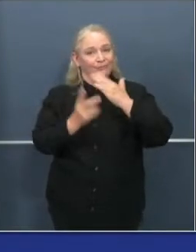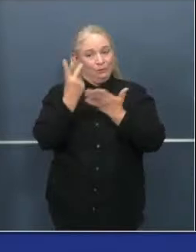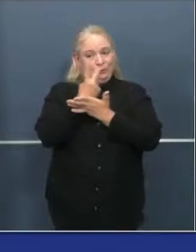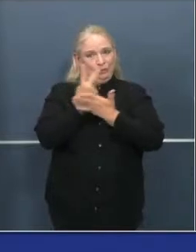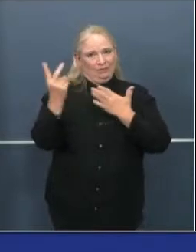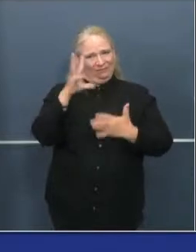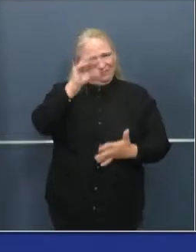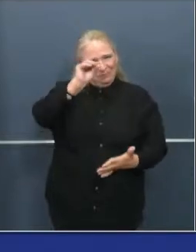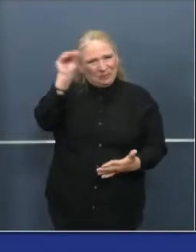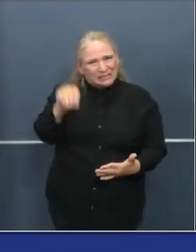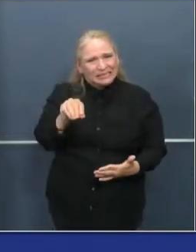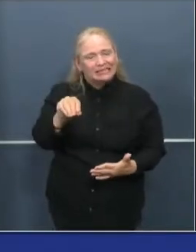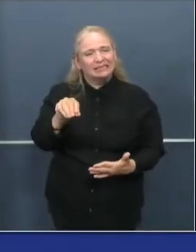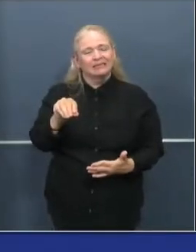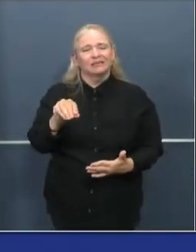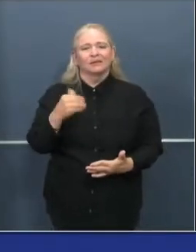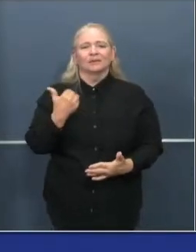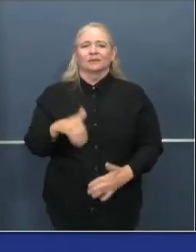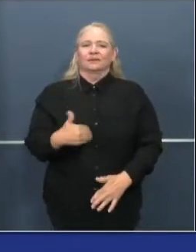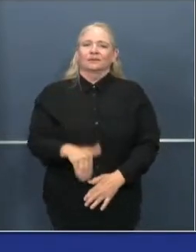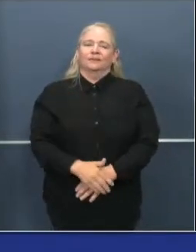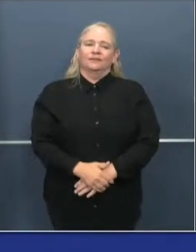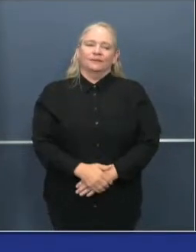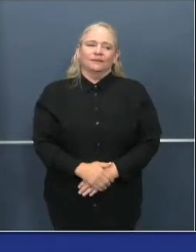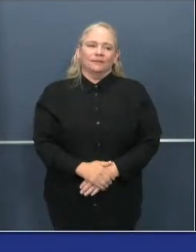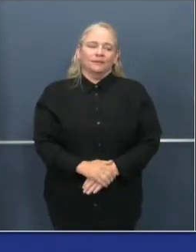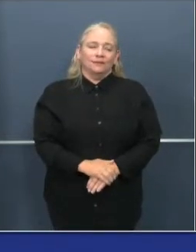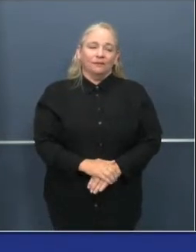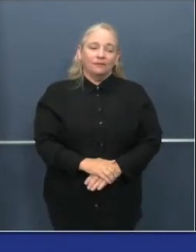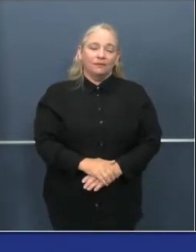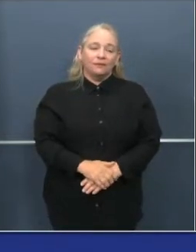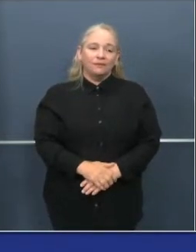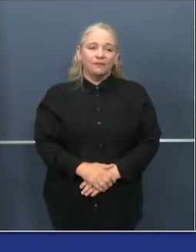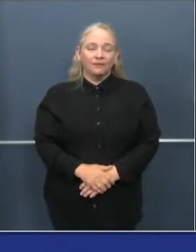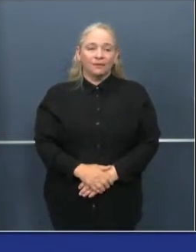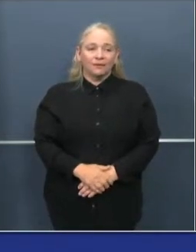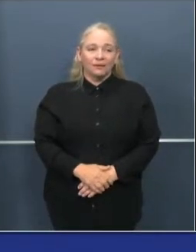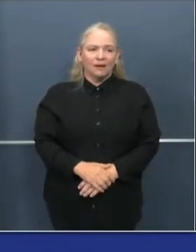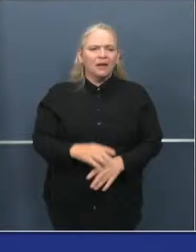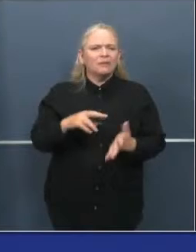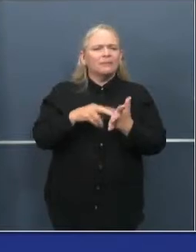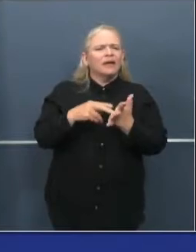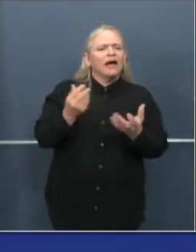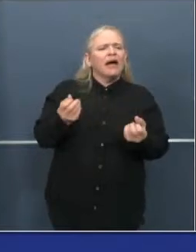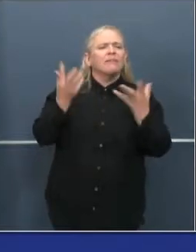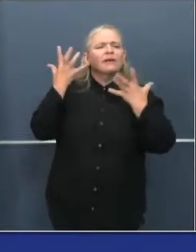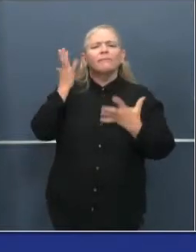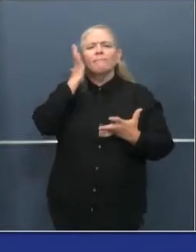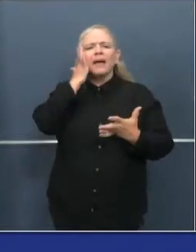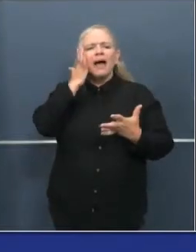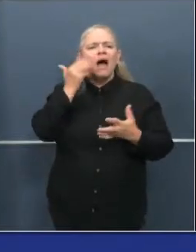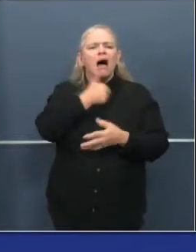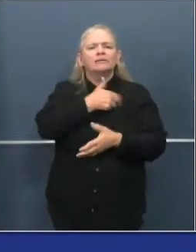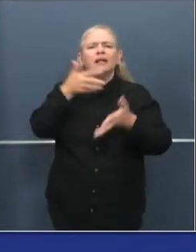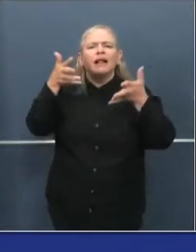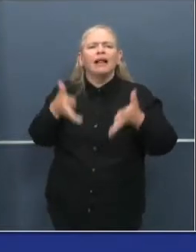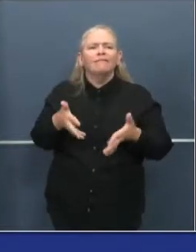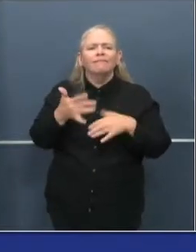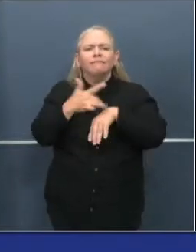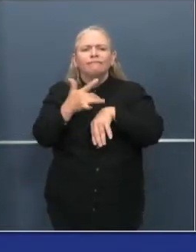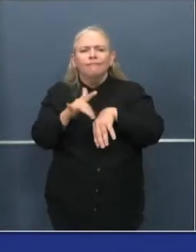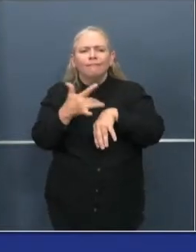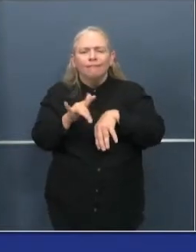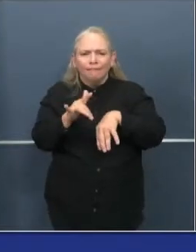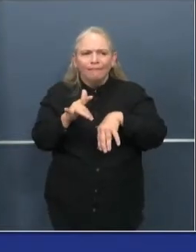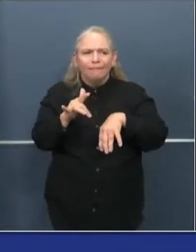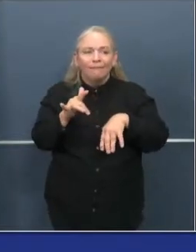healthcare capacity. That number has been fluctuating from a low going back a month ago of around 6%. We've been